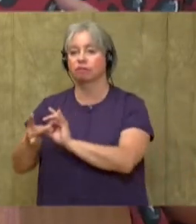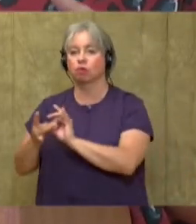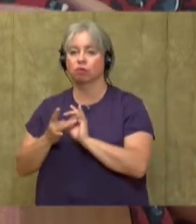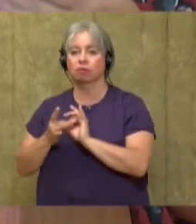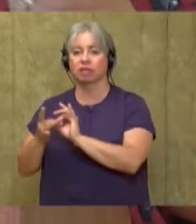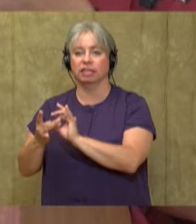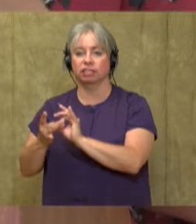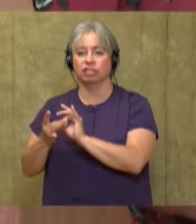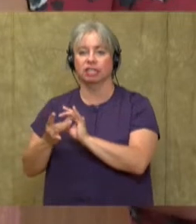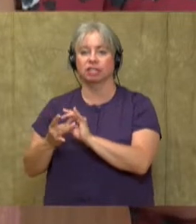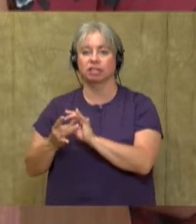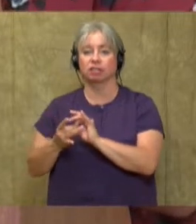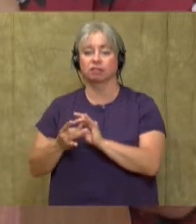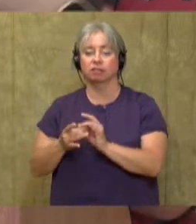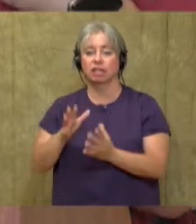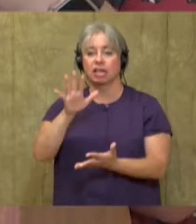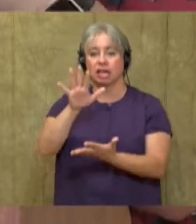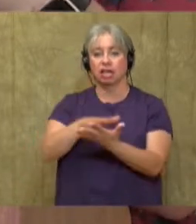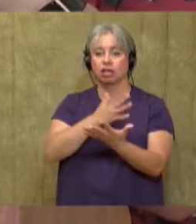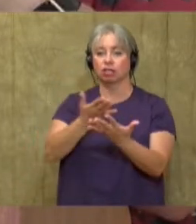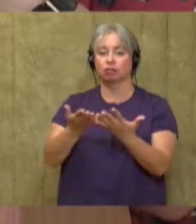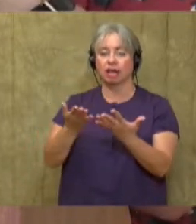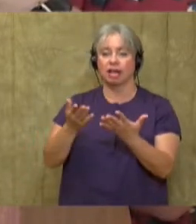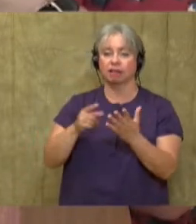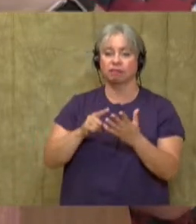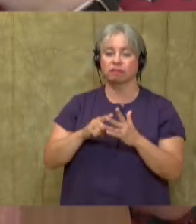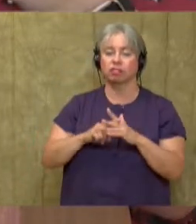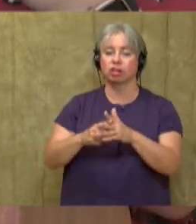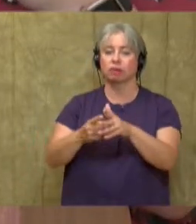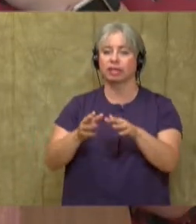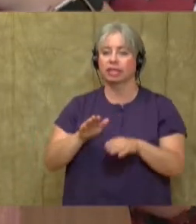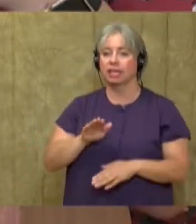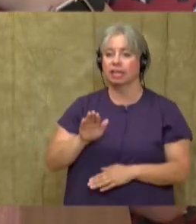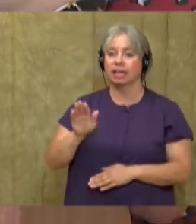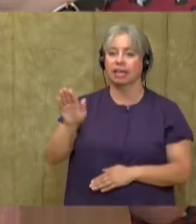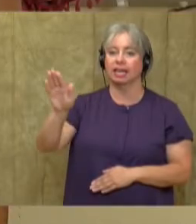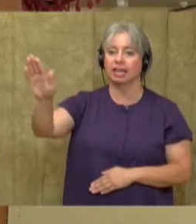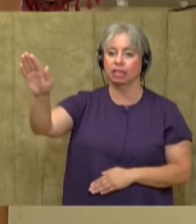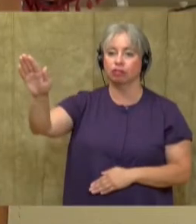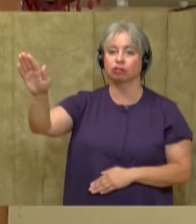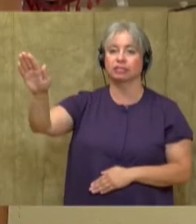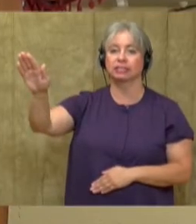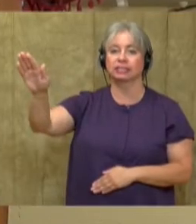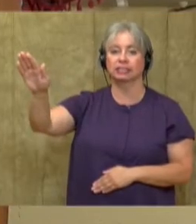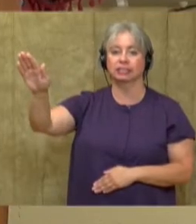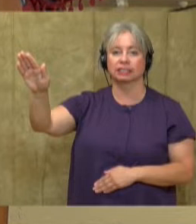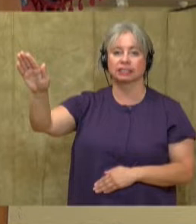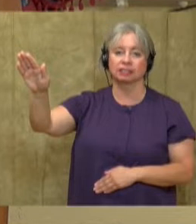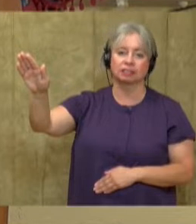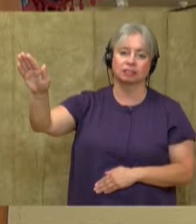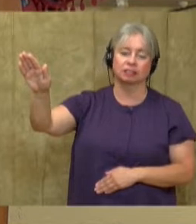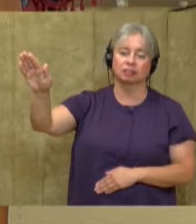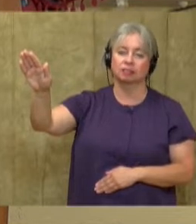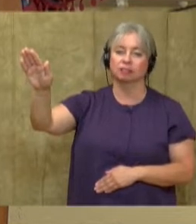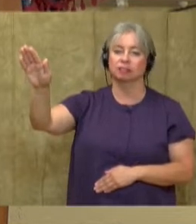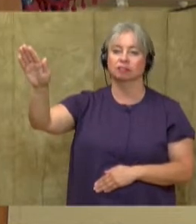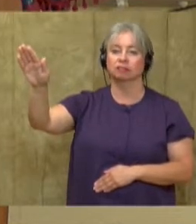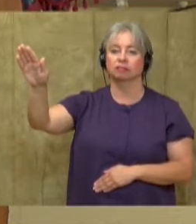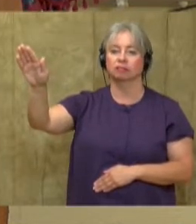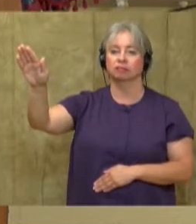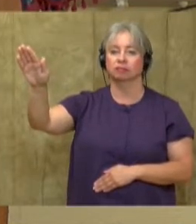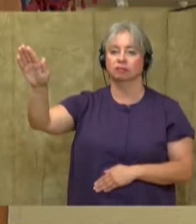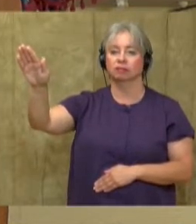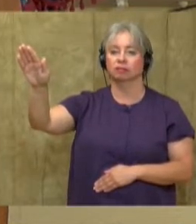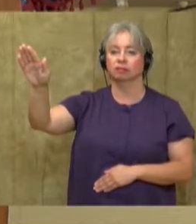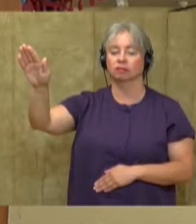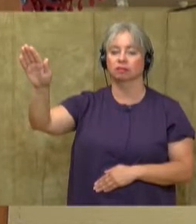here? Is our graph showing an increase over the time, the study time? The test scores are increasing. Is